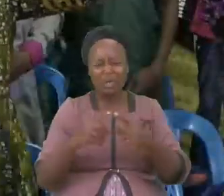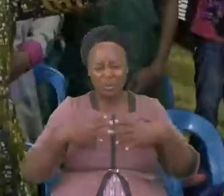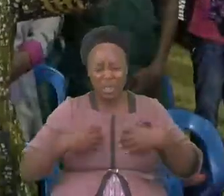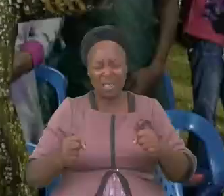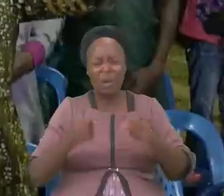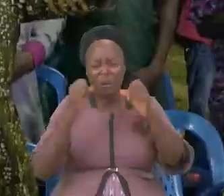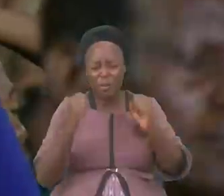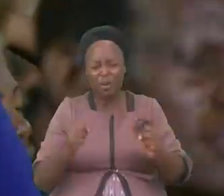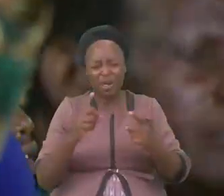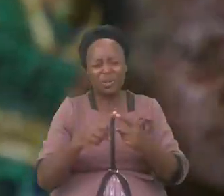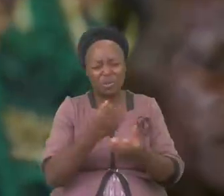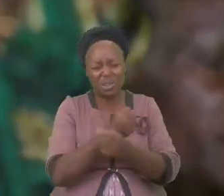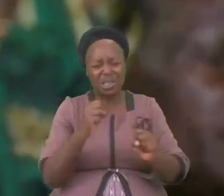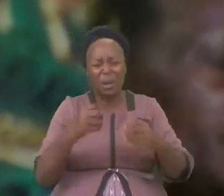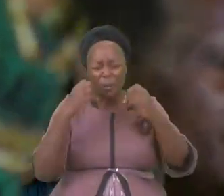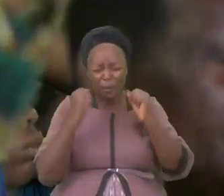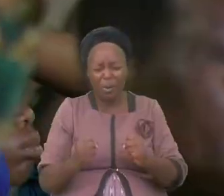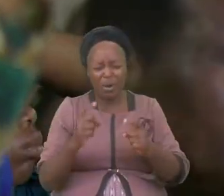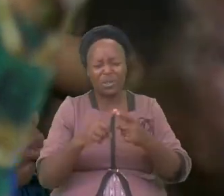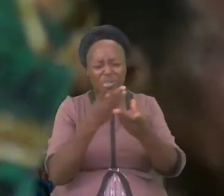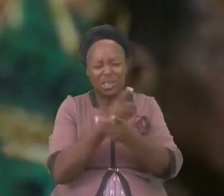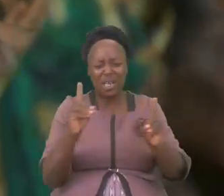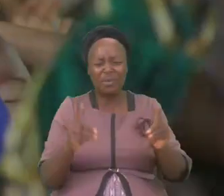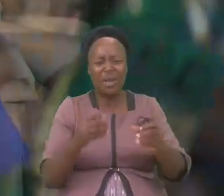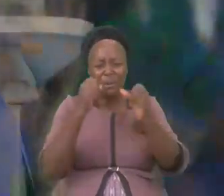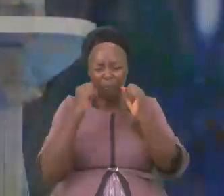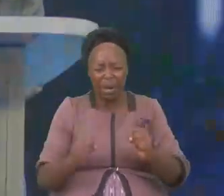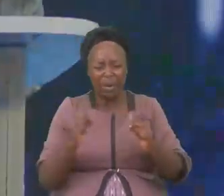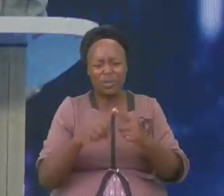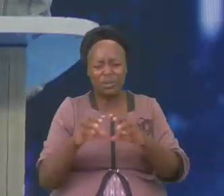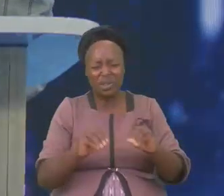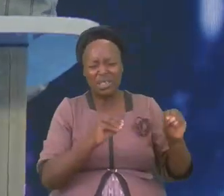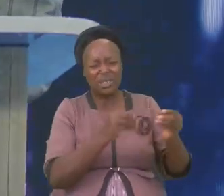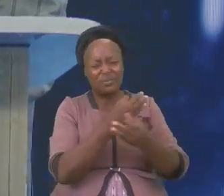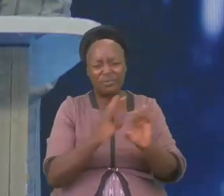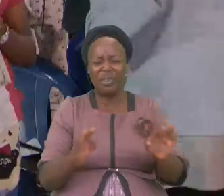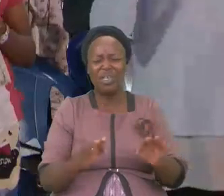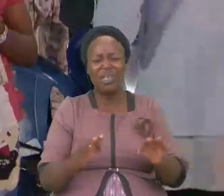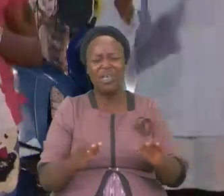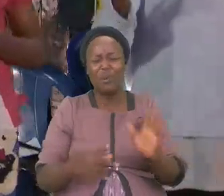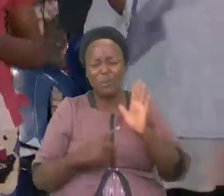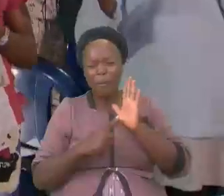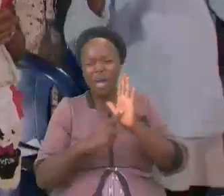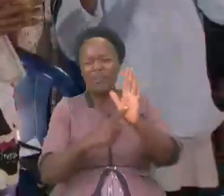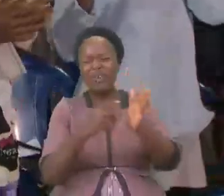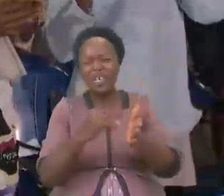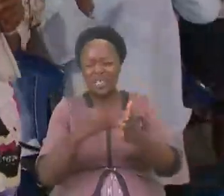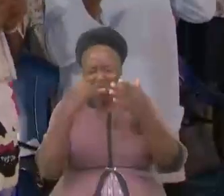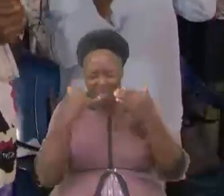power to set free, manifest it now in Jesus' name.